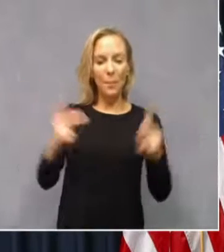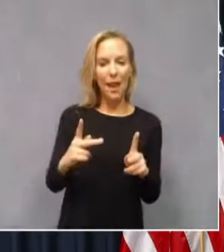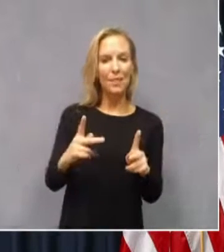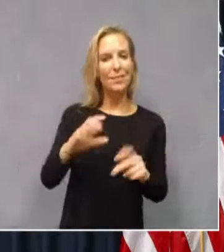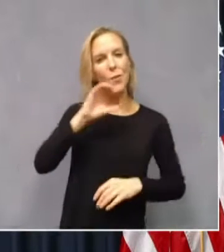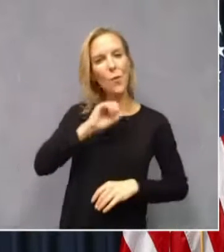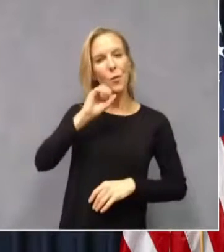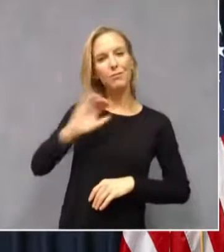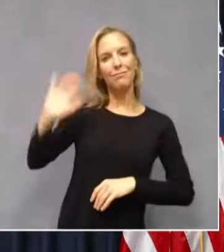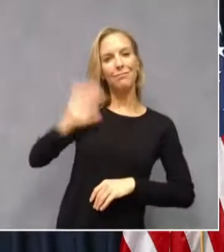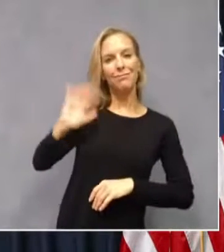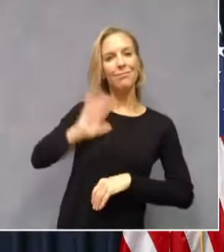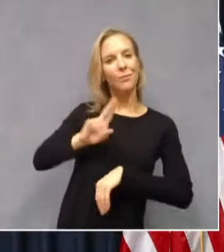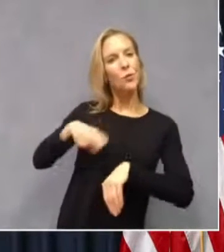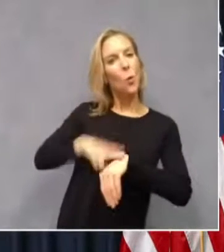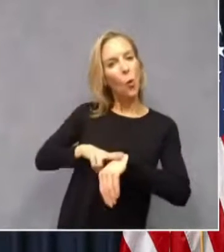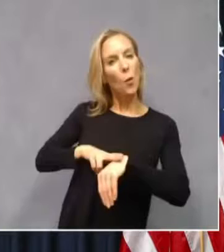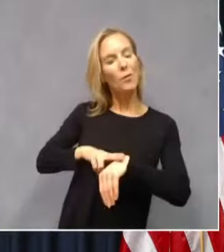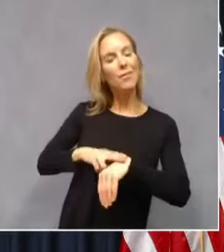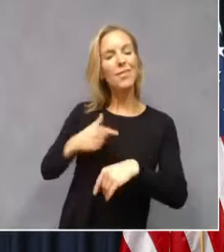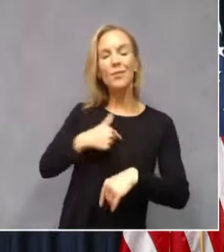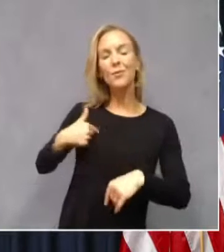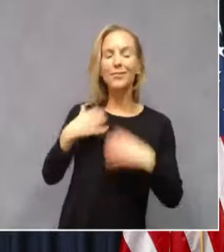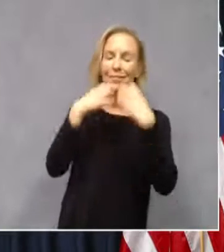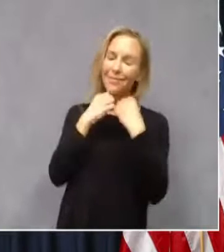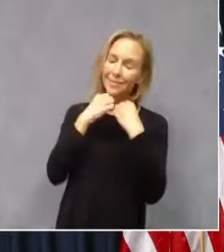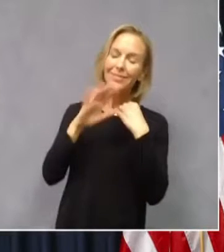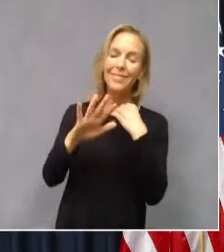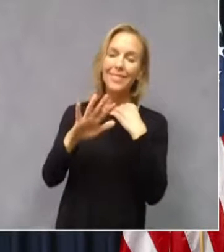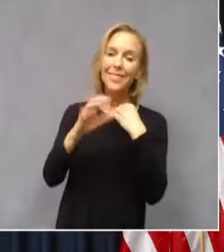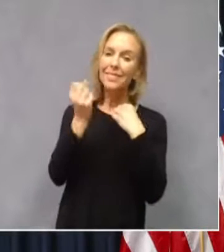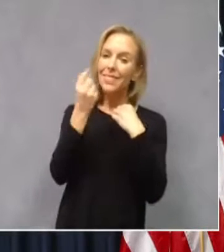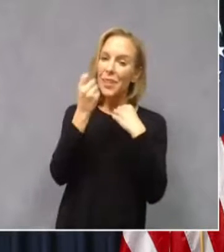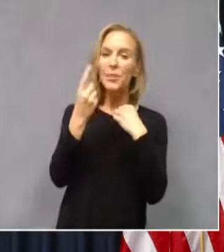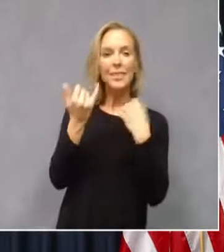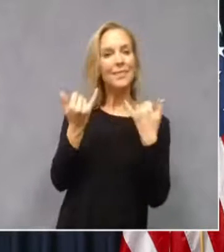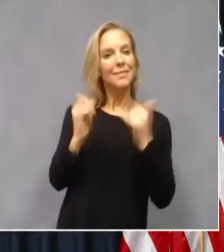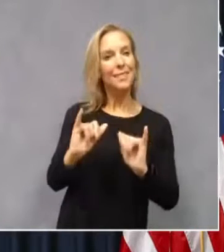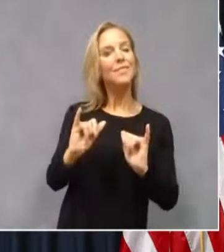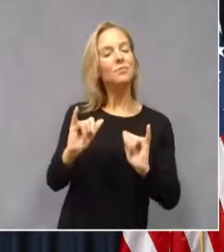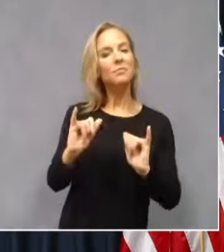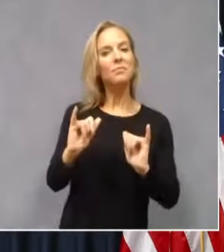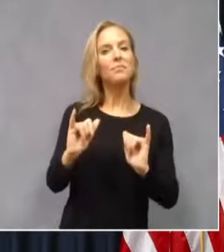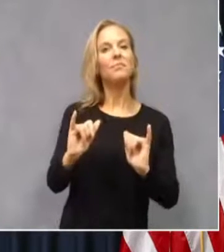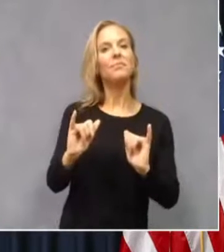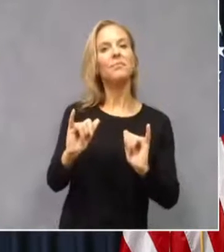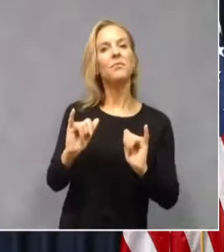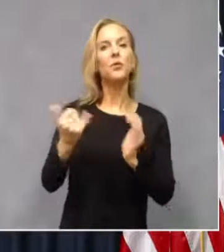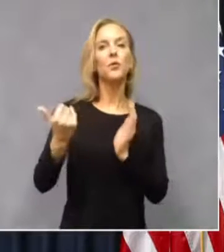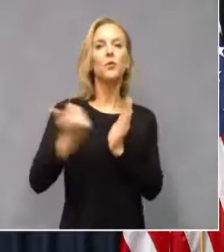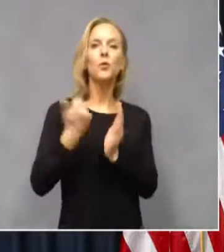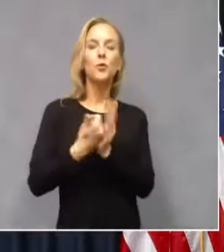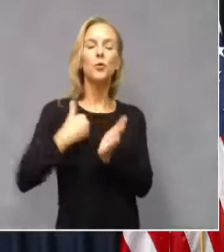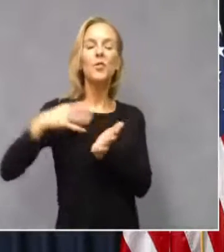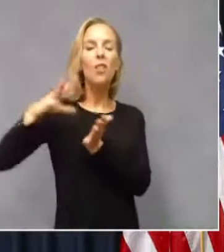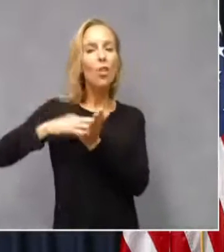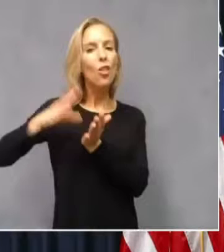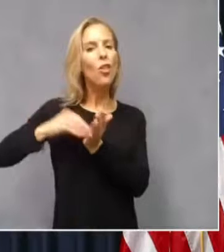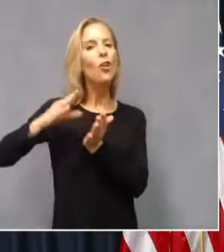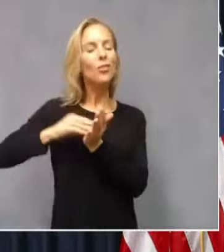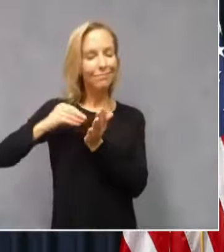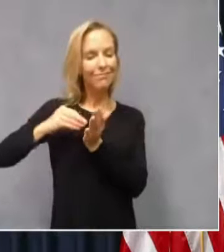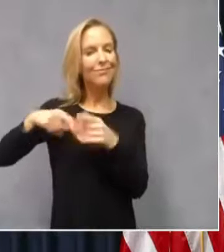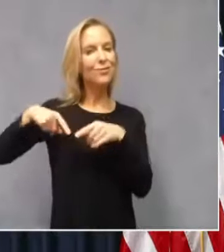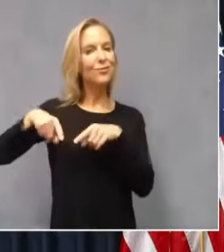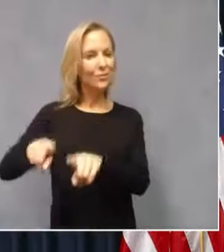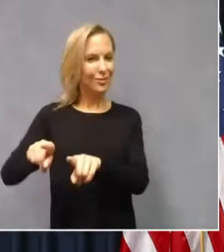we like and that we love. And then we're going to have some new things that we've learned along the way that I know we're going